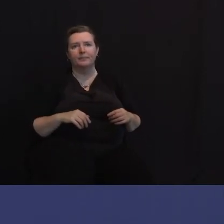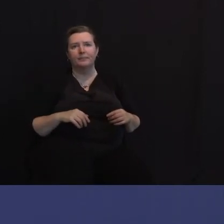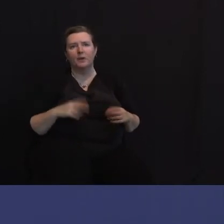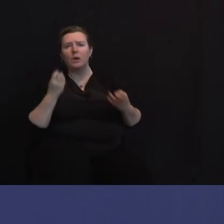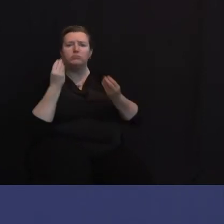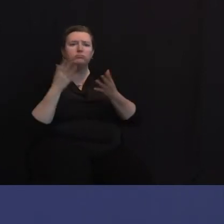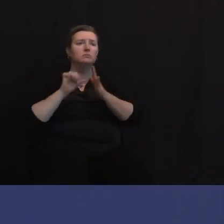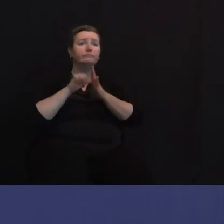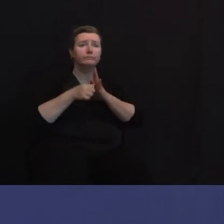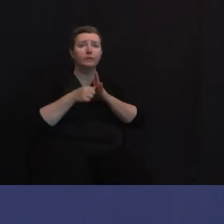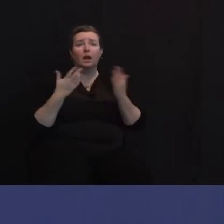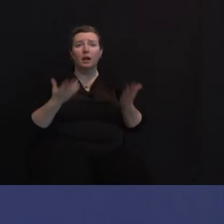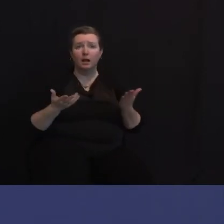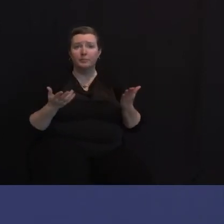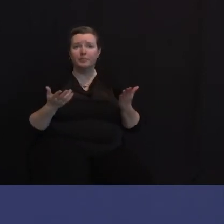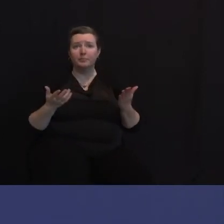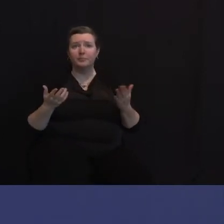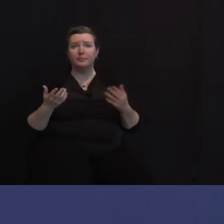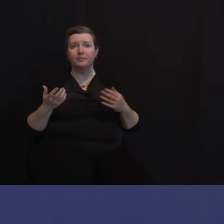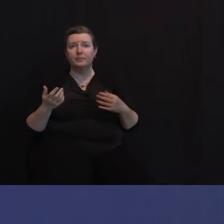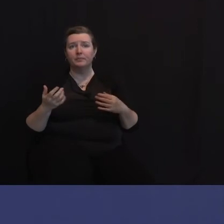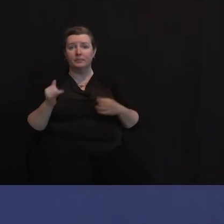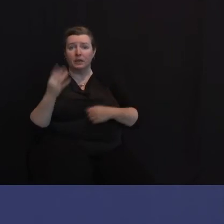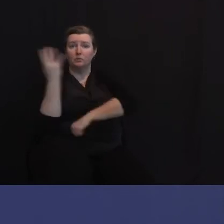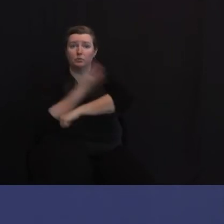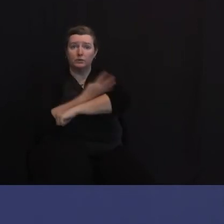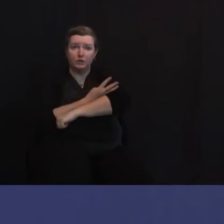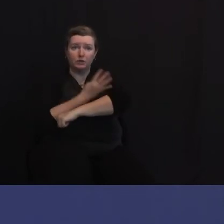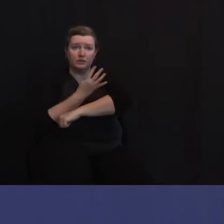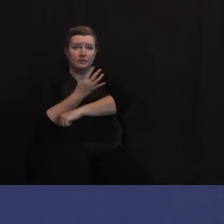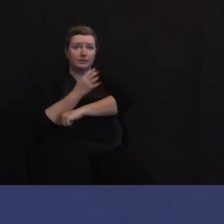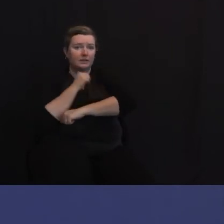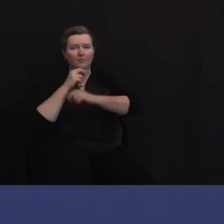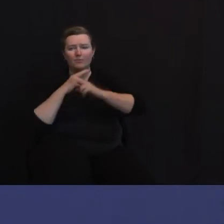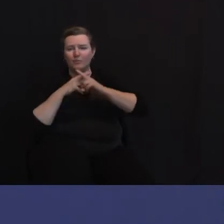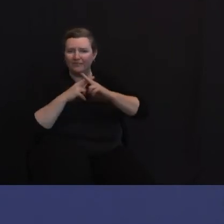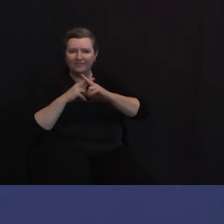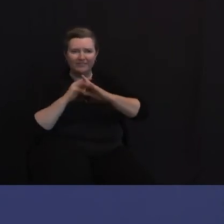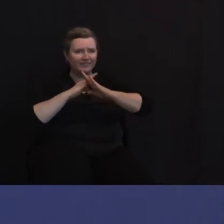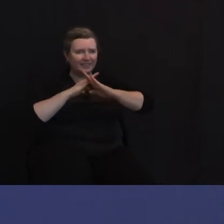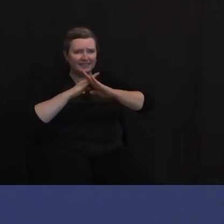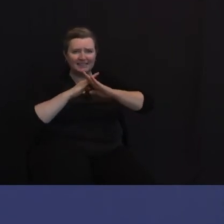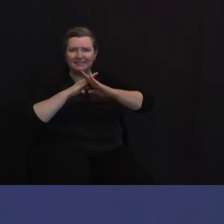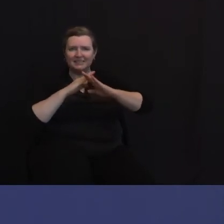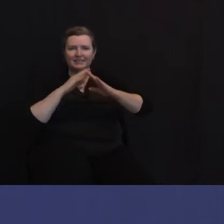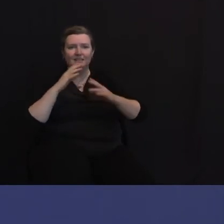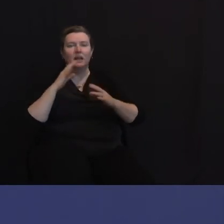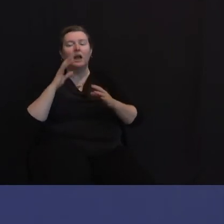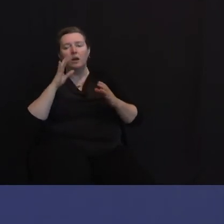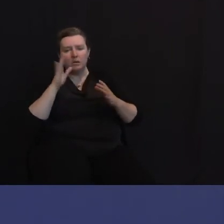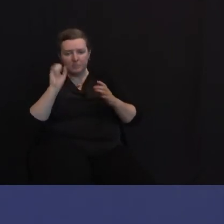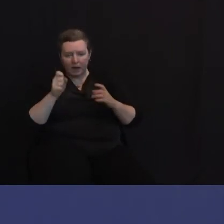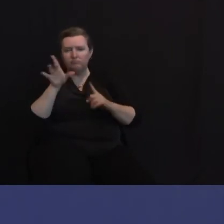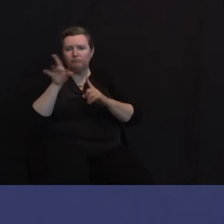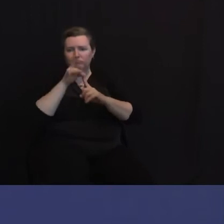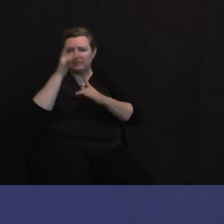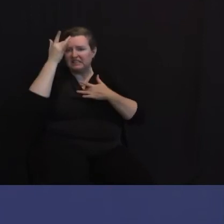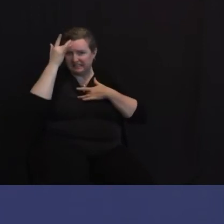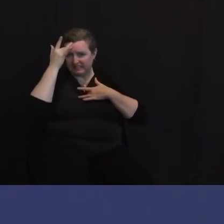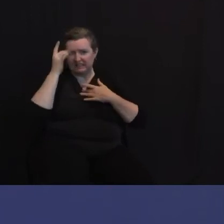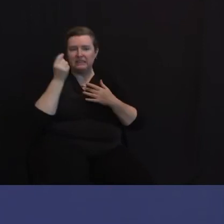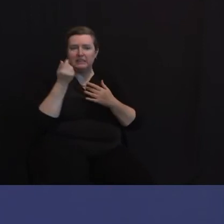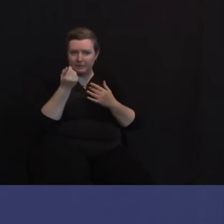This doesn't prevent you from getting it. In fact, by definition, you've got it when you take it. But it could well,